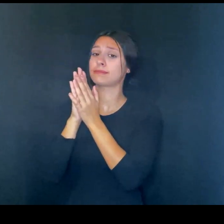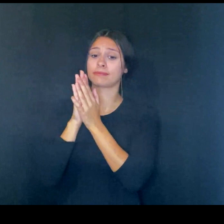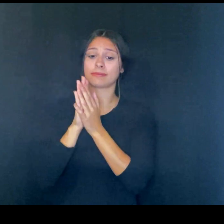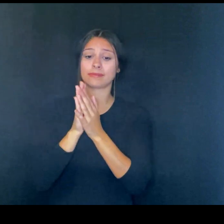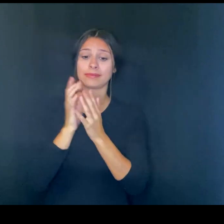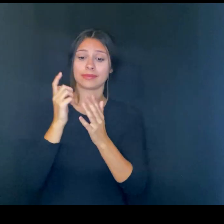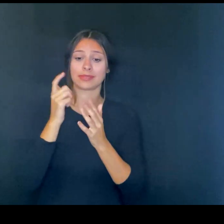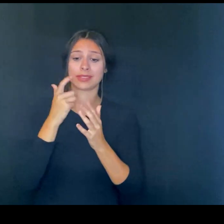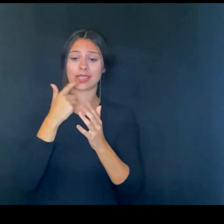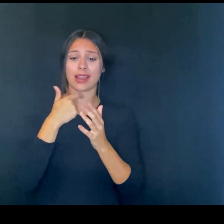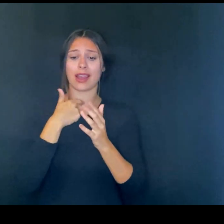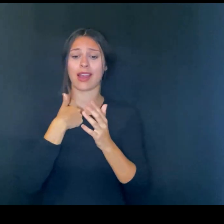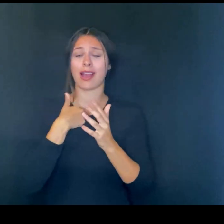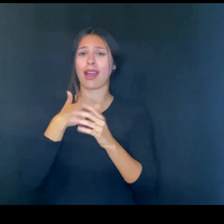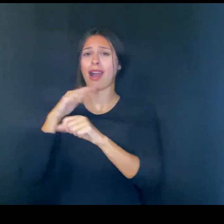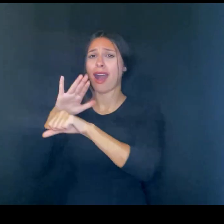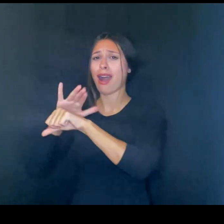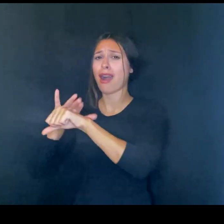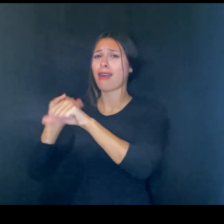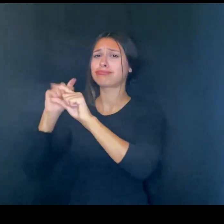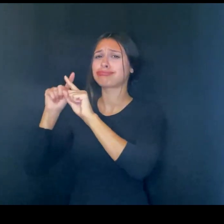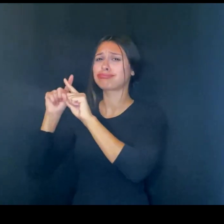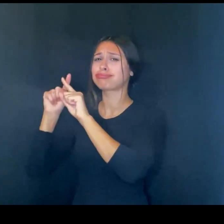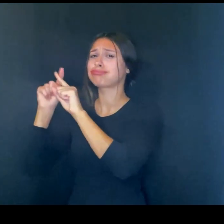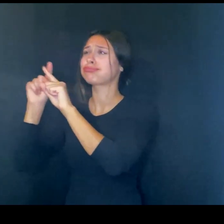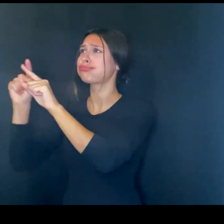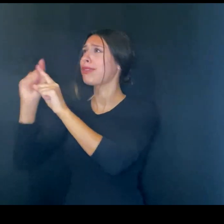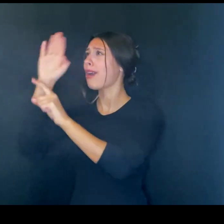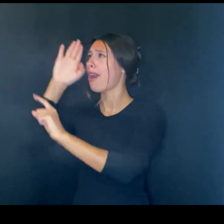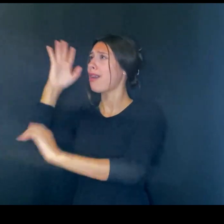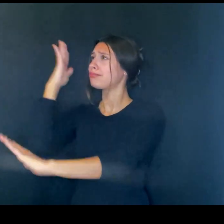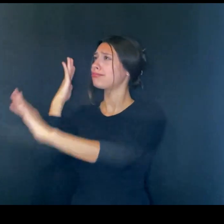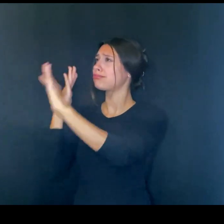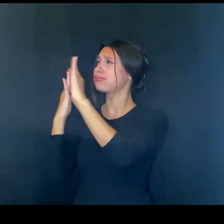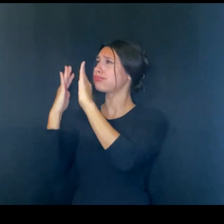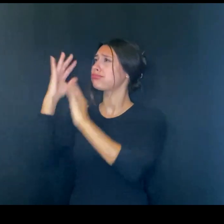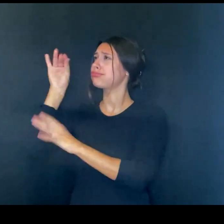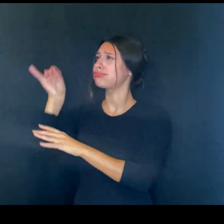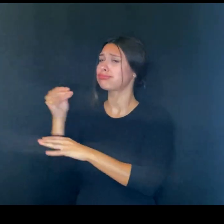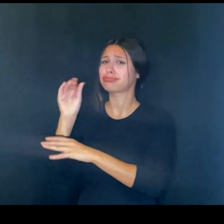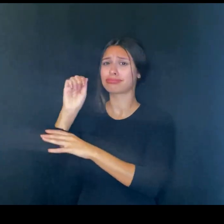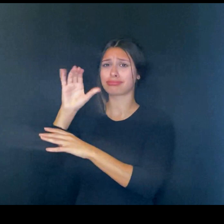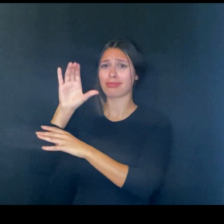I'm calling on the God of Jacob,